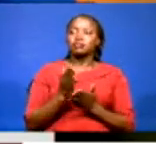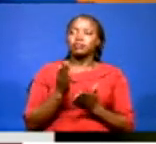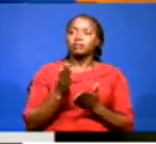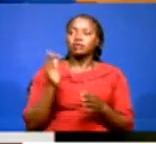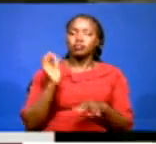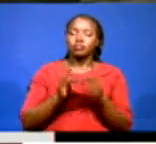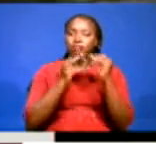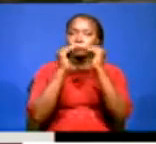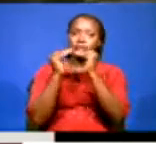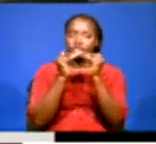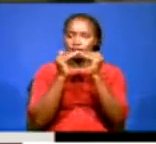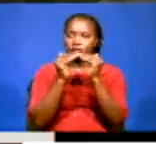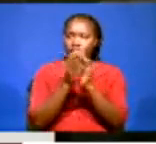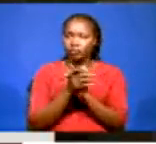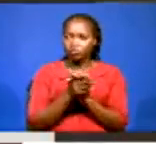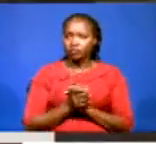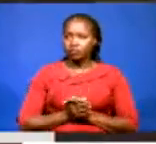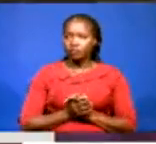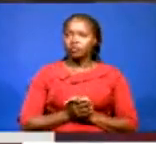democracy.